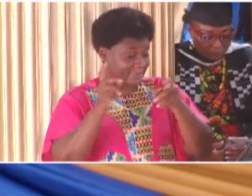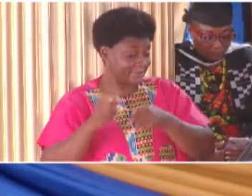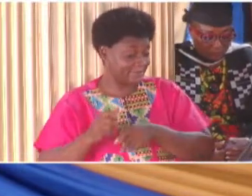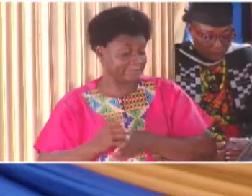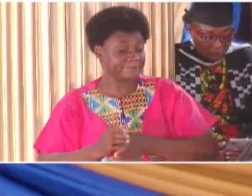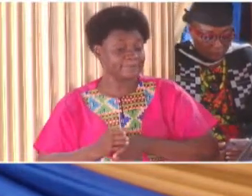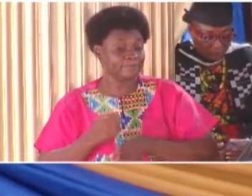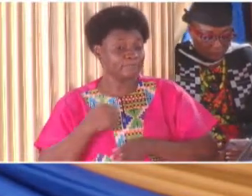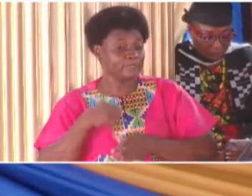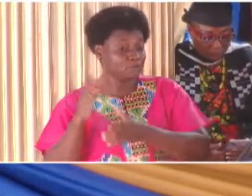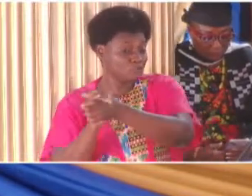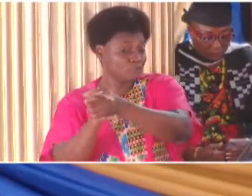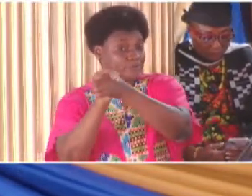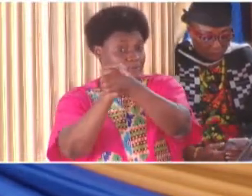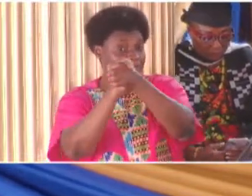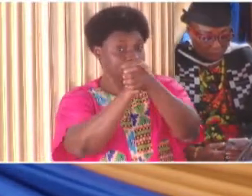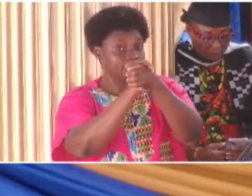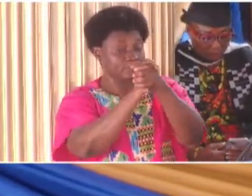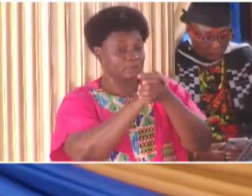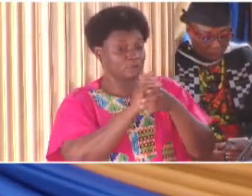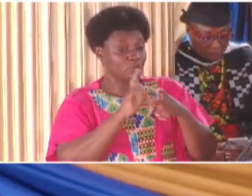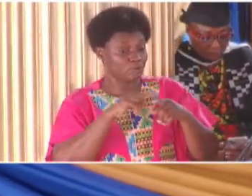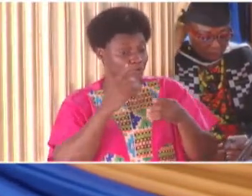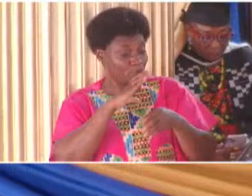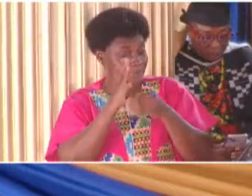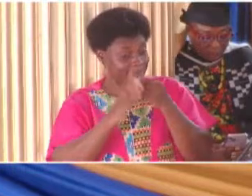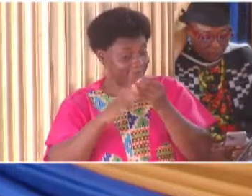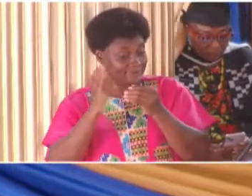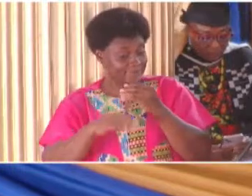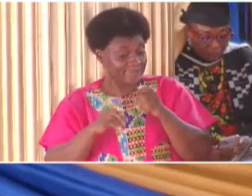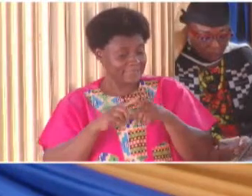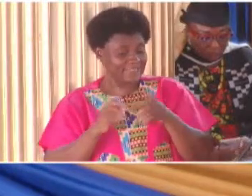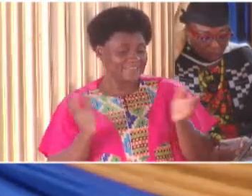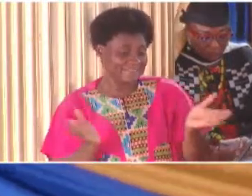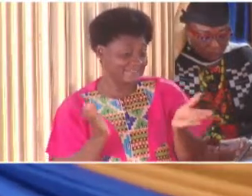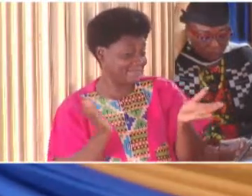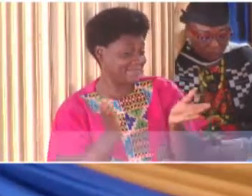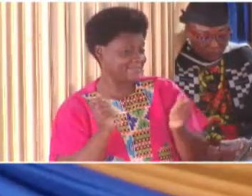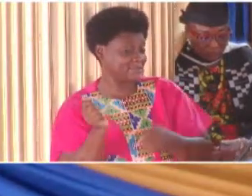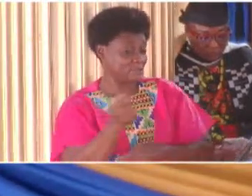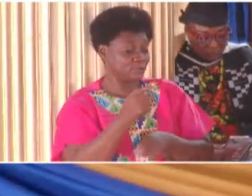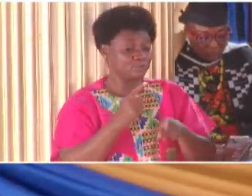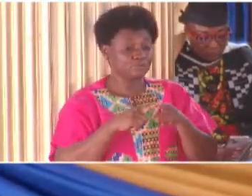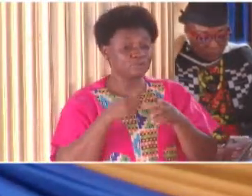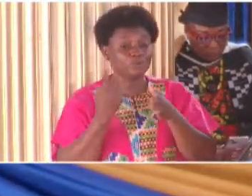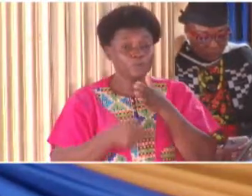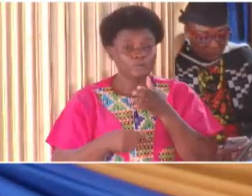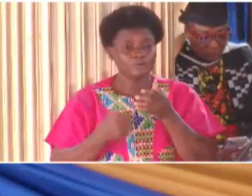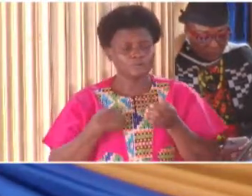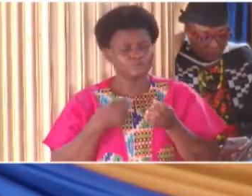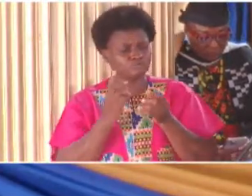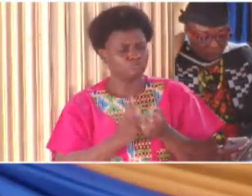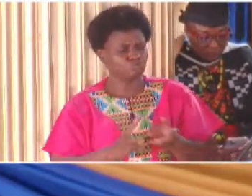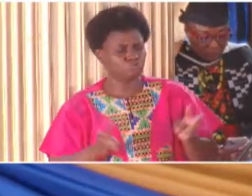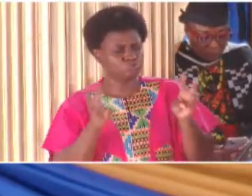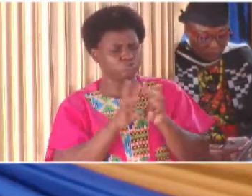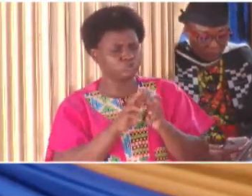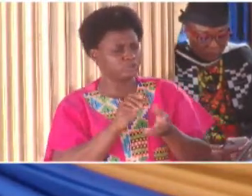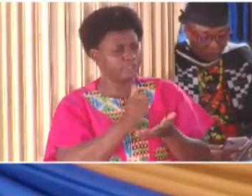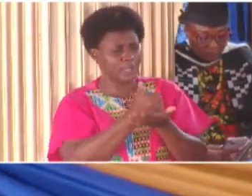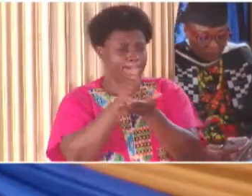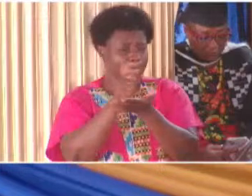I congratulate you all on your achievements and urge you to be worthy